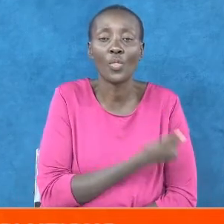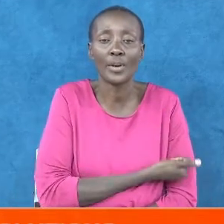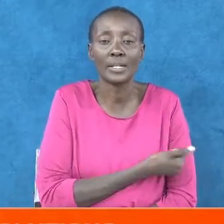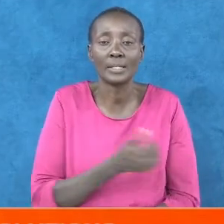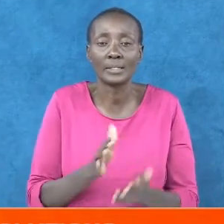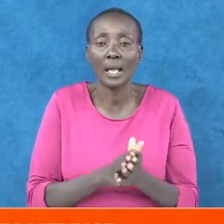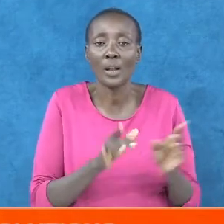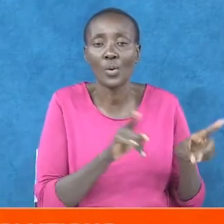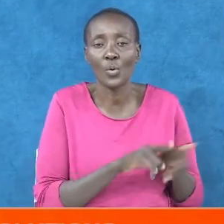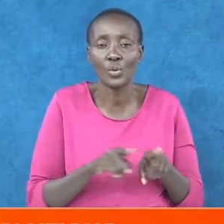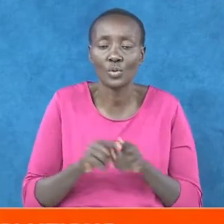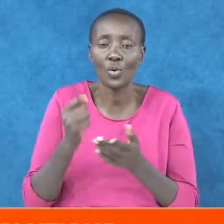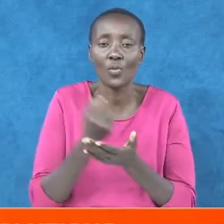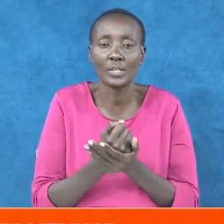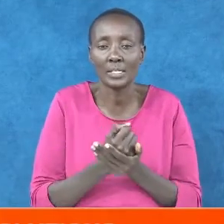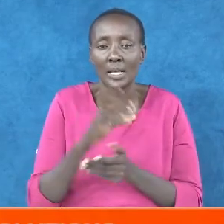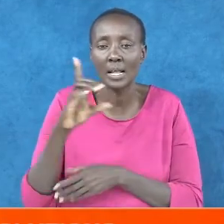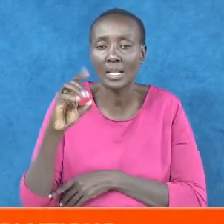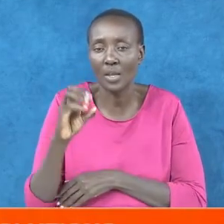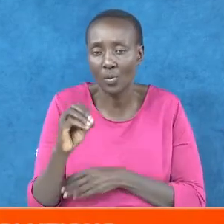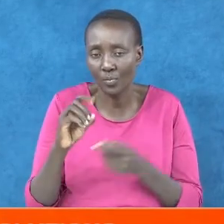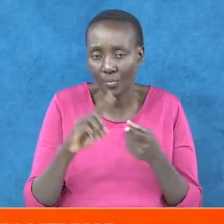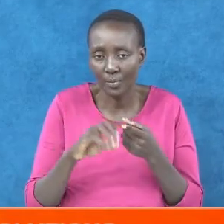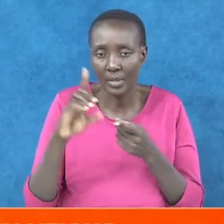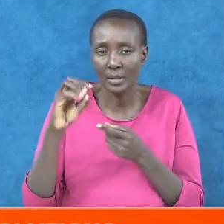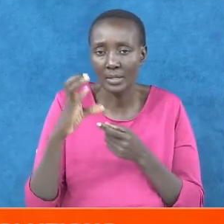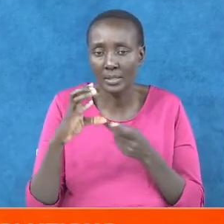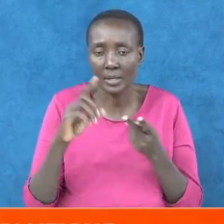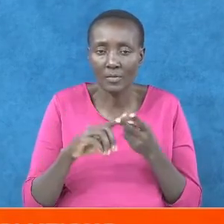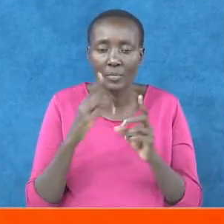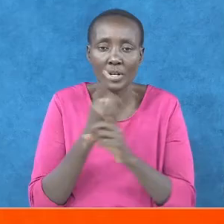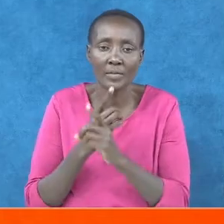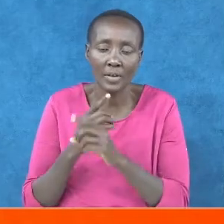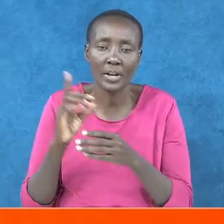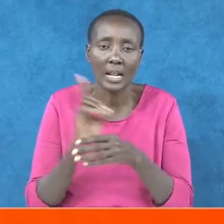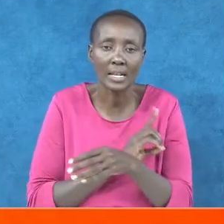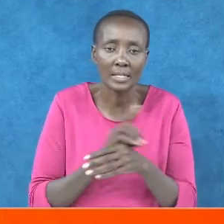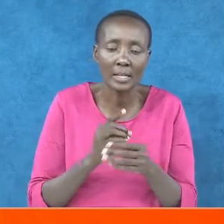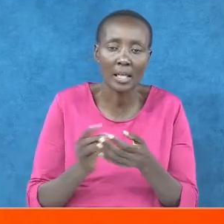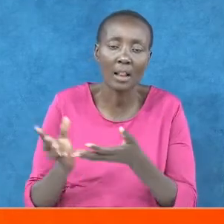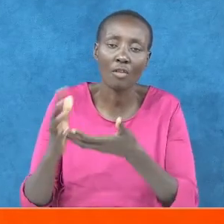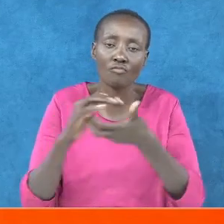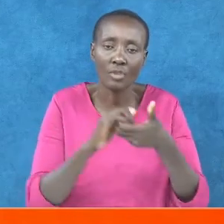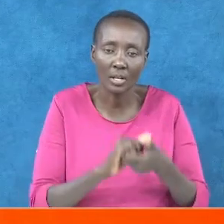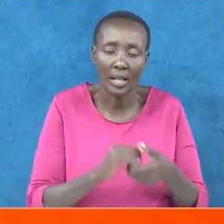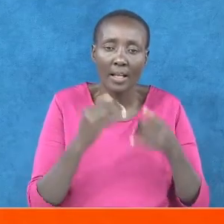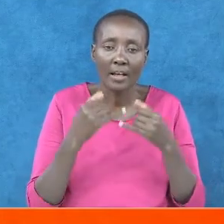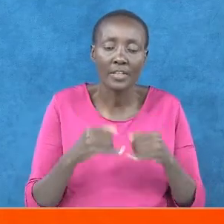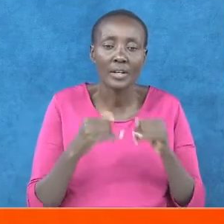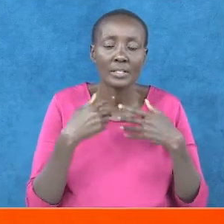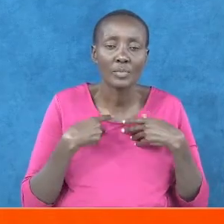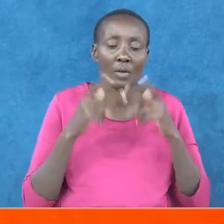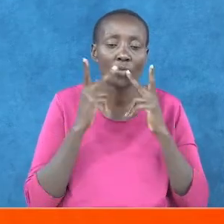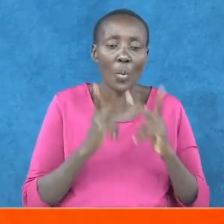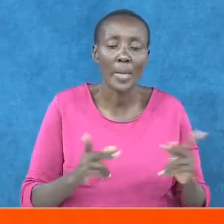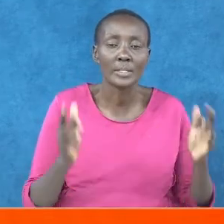also offices like the DEO, the DC from the different districts as they then were would come together and try and hold peace meetings